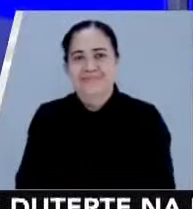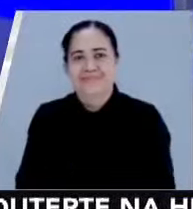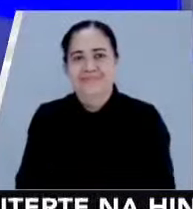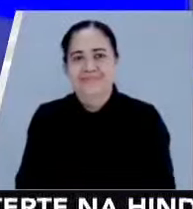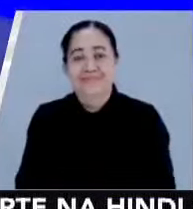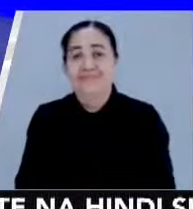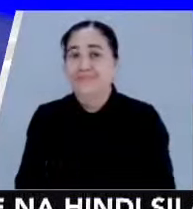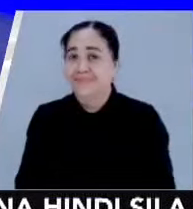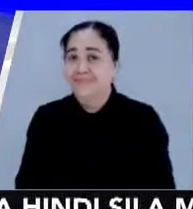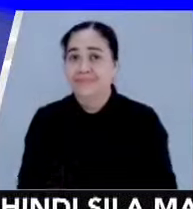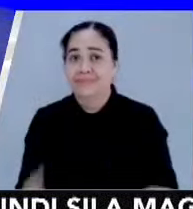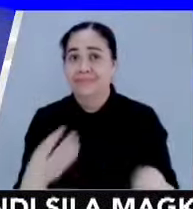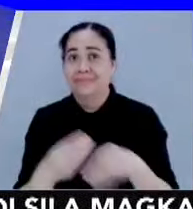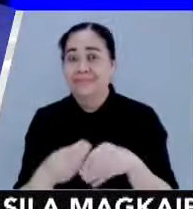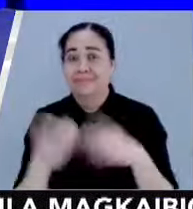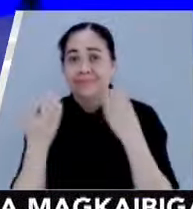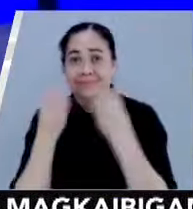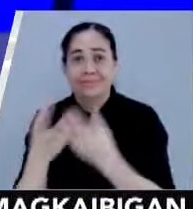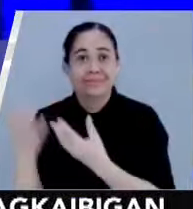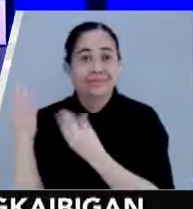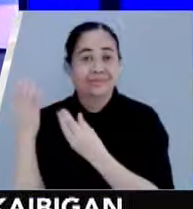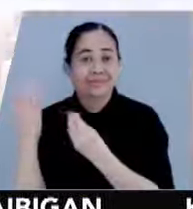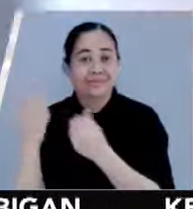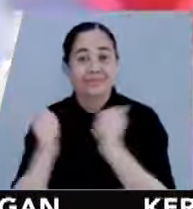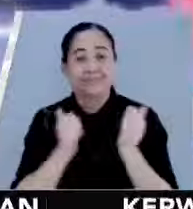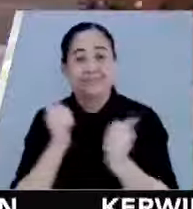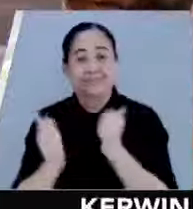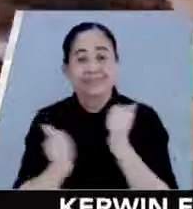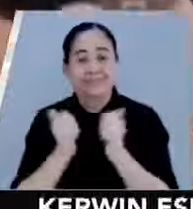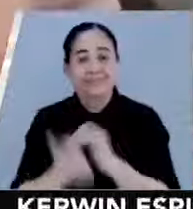Pahabol na chikahan tayo para updated sa showbiz happening.